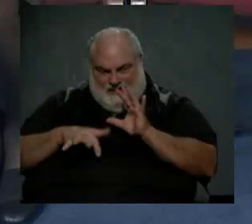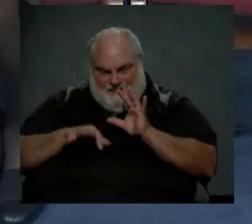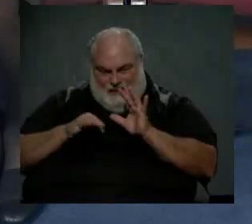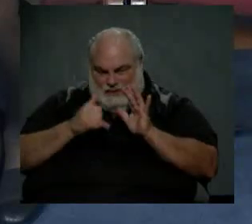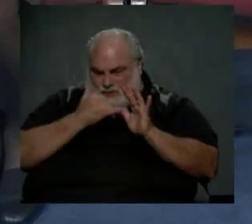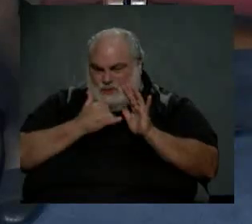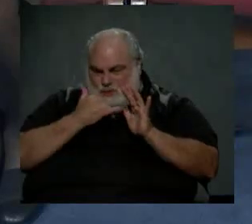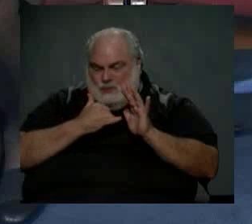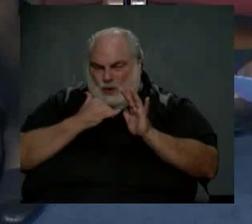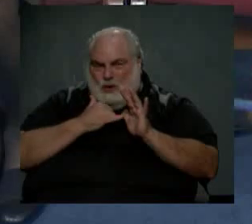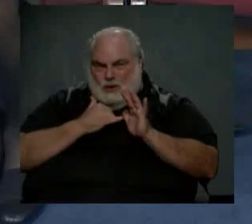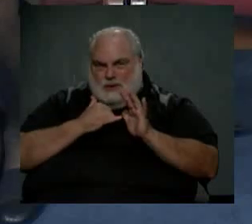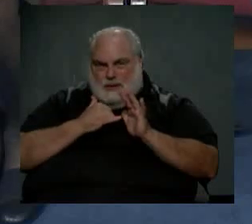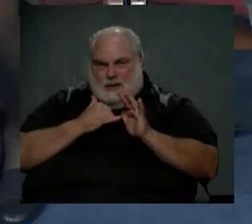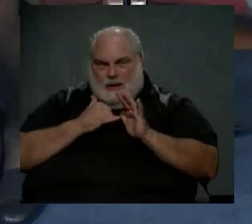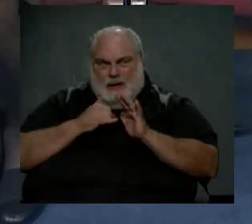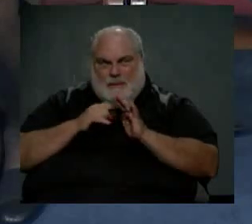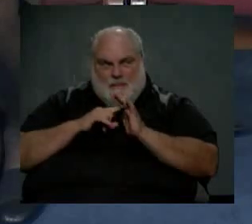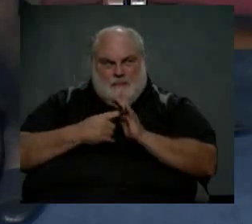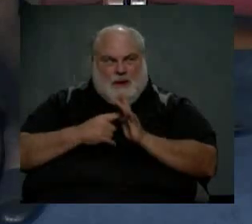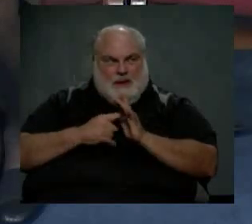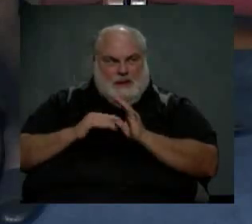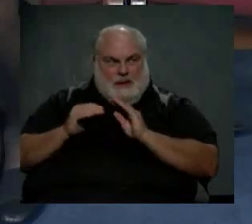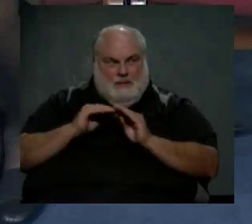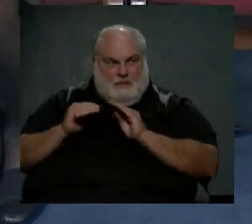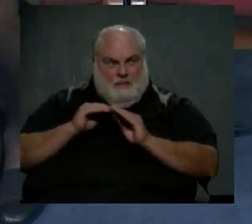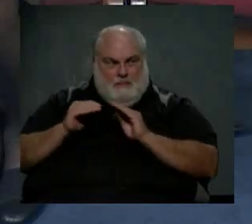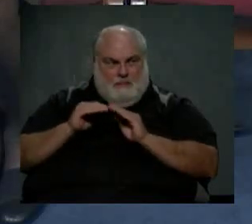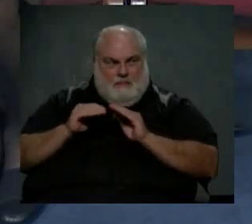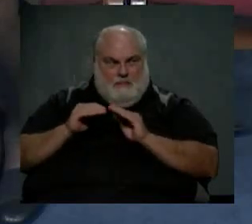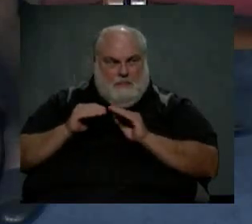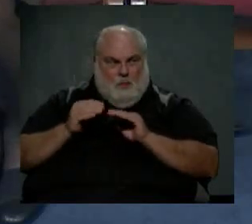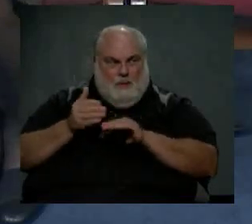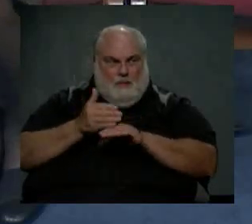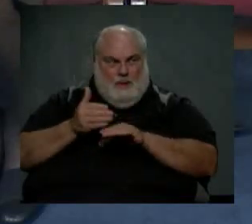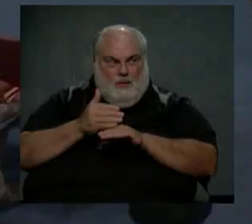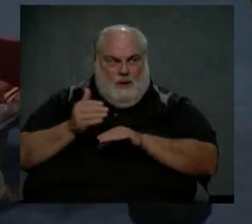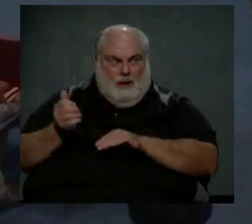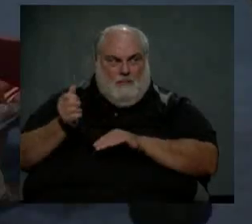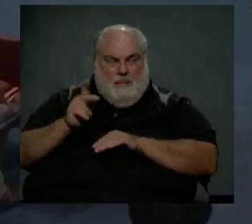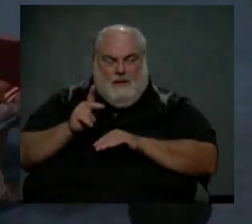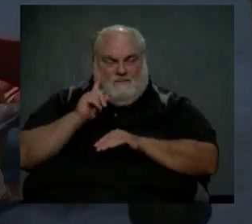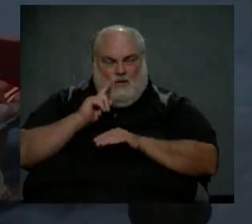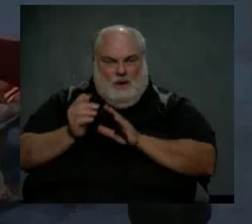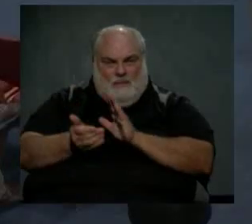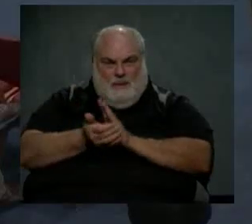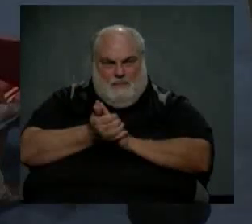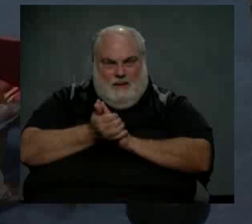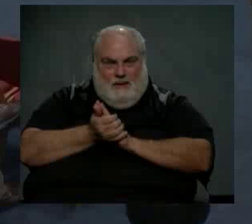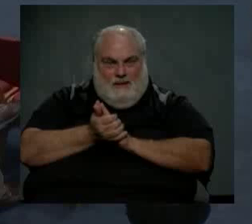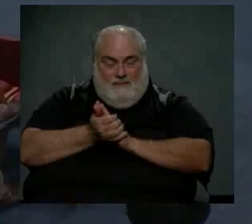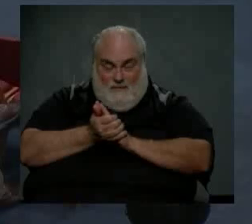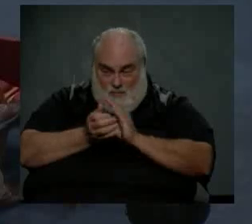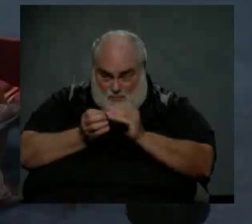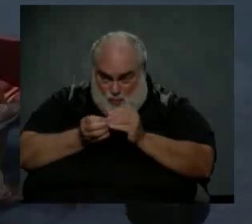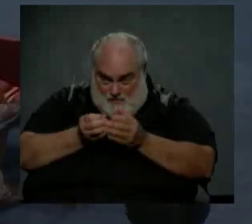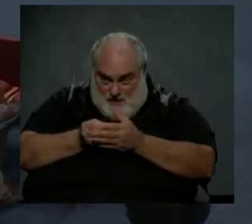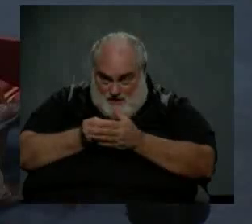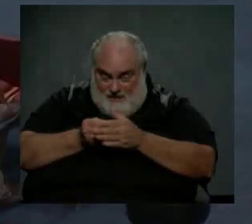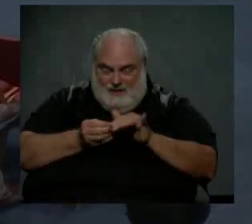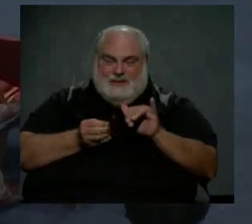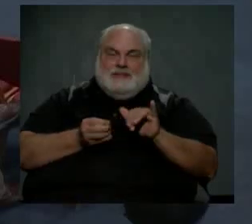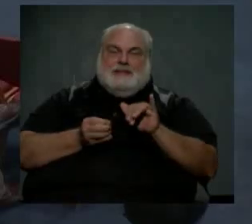with it. So once we get that torn apart, we'll probably come back for an amendment. For more money. Yes, ma'am.